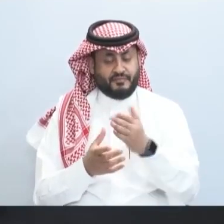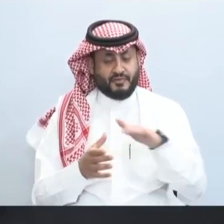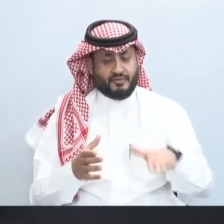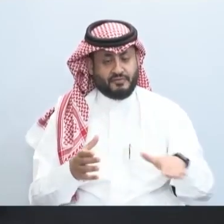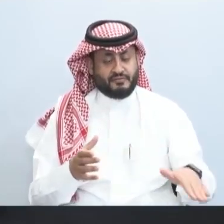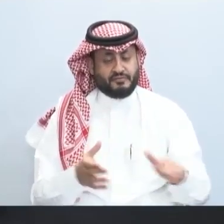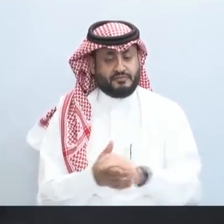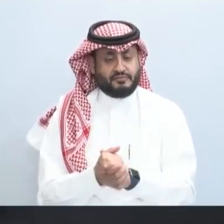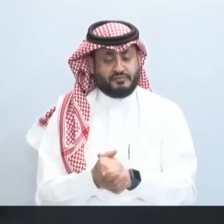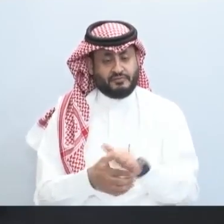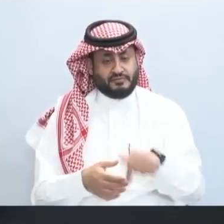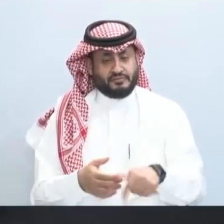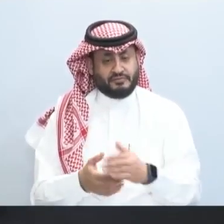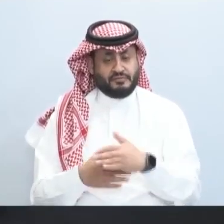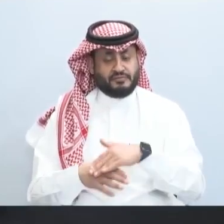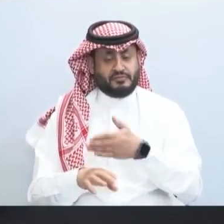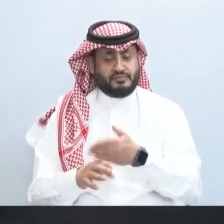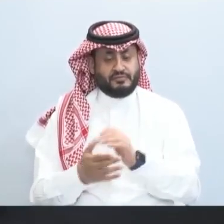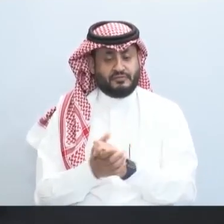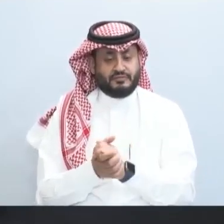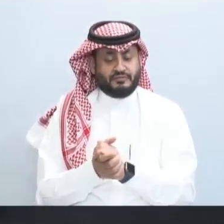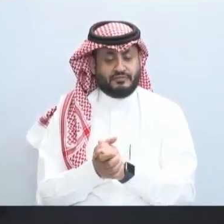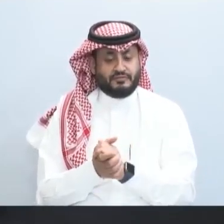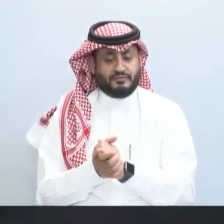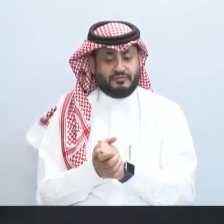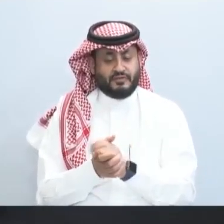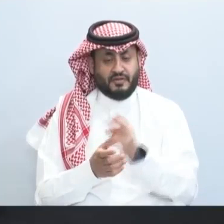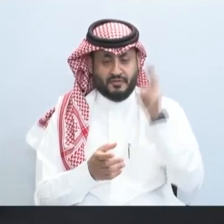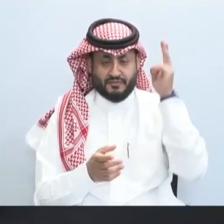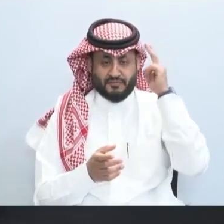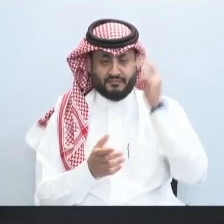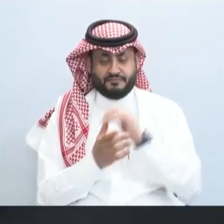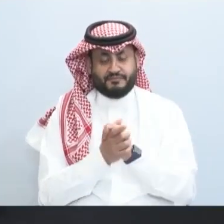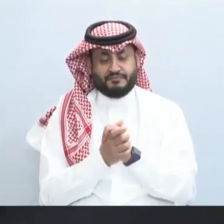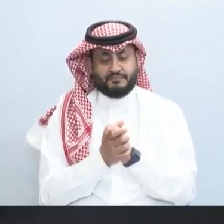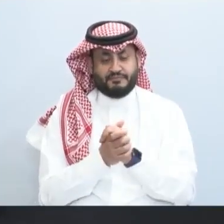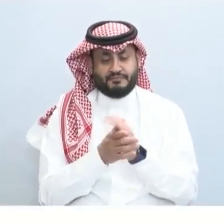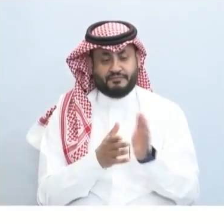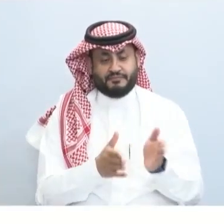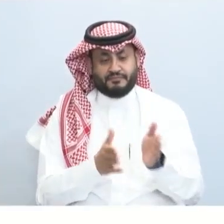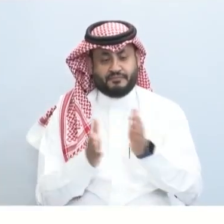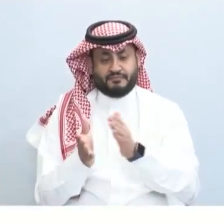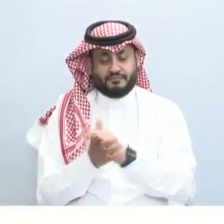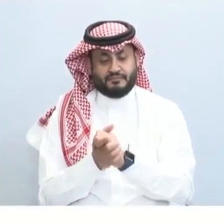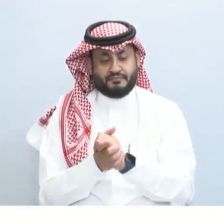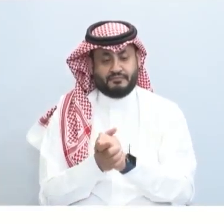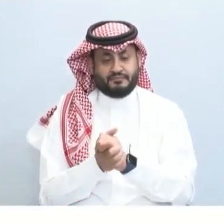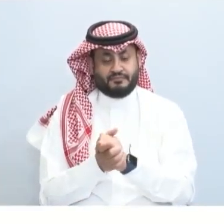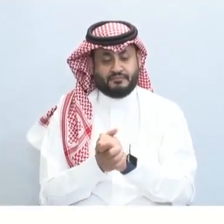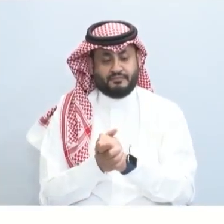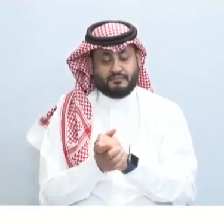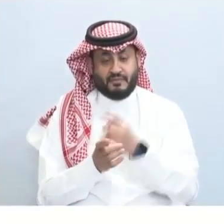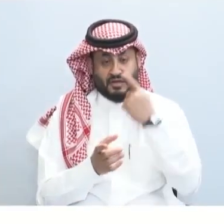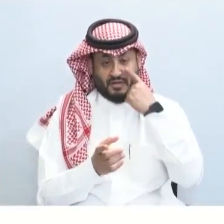children we have of this land, of this kingdom. And here,